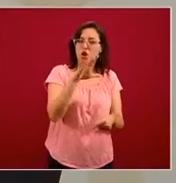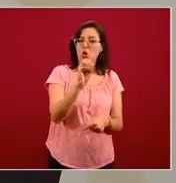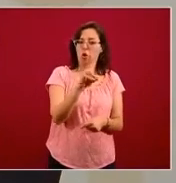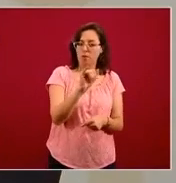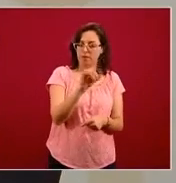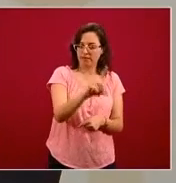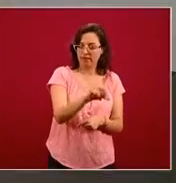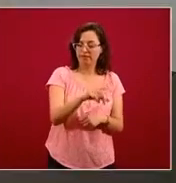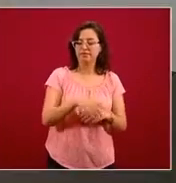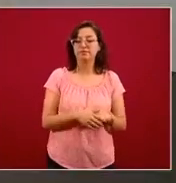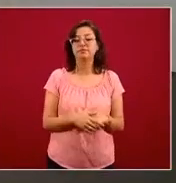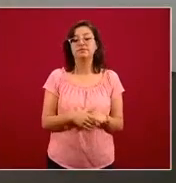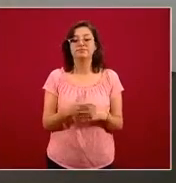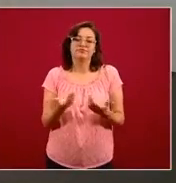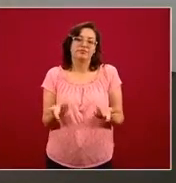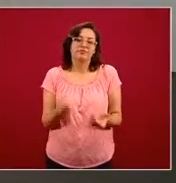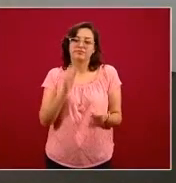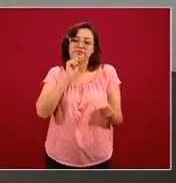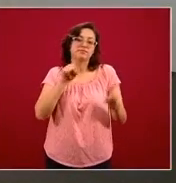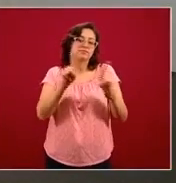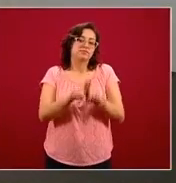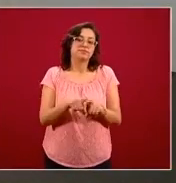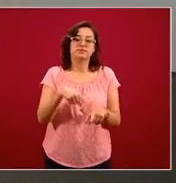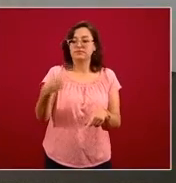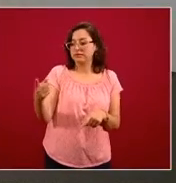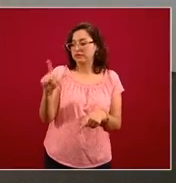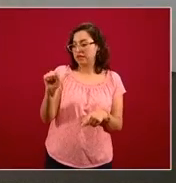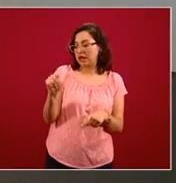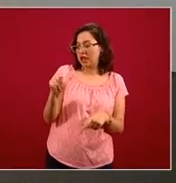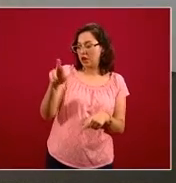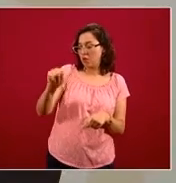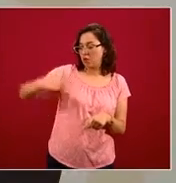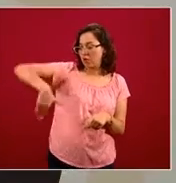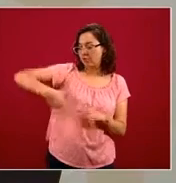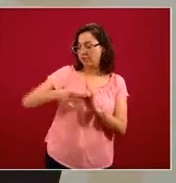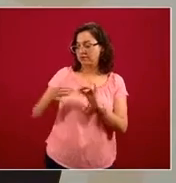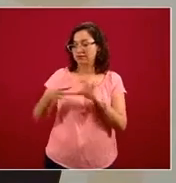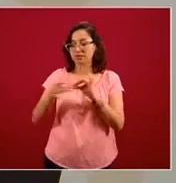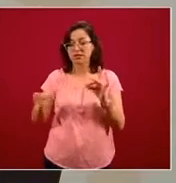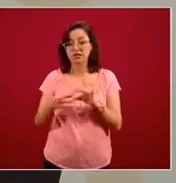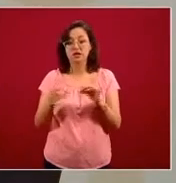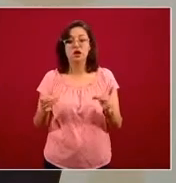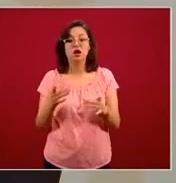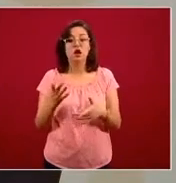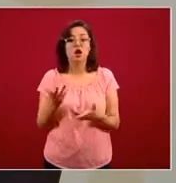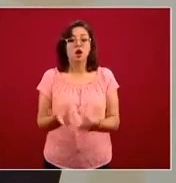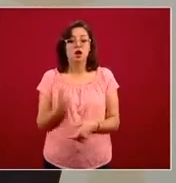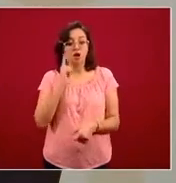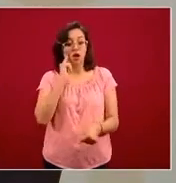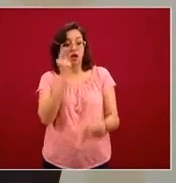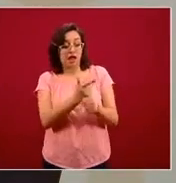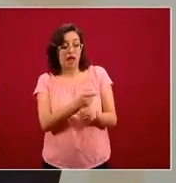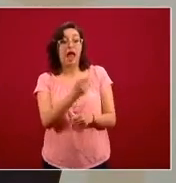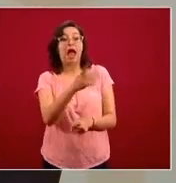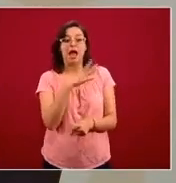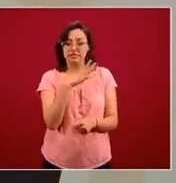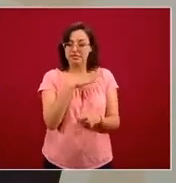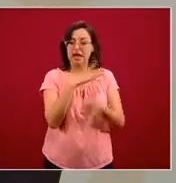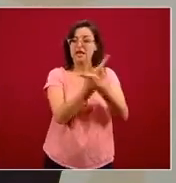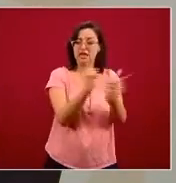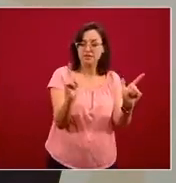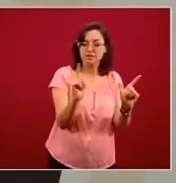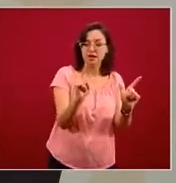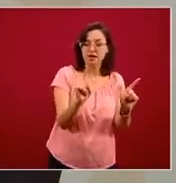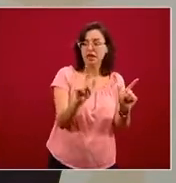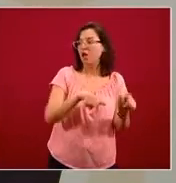daily and how many beds are filled with COVID patients. And this is going to help us